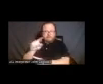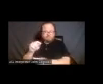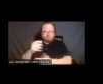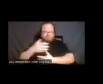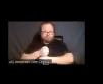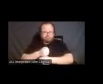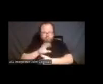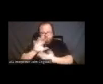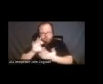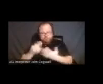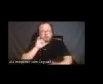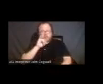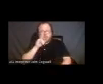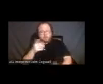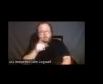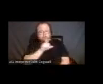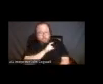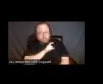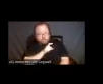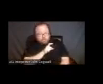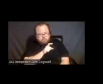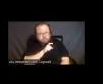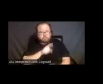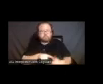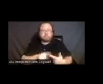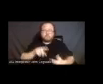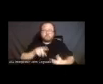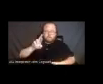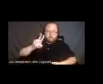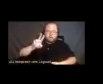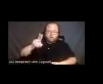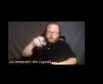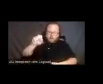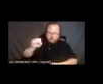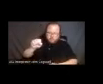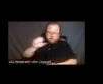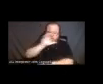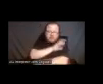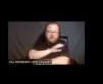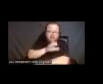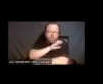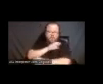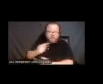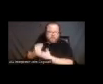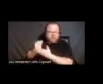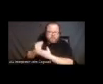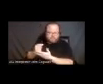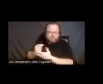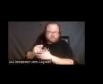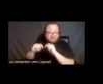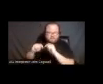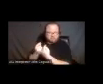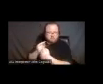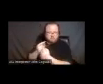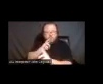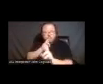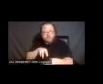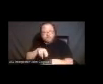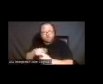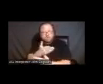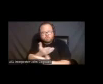police officer and RUH-SBH clinical therapist partnership teams that respond to the